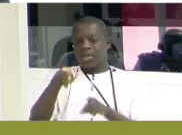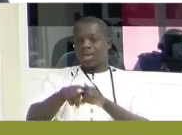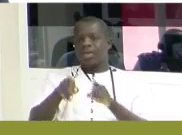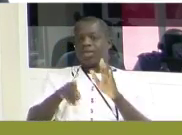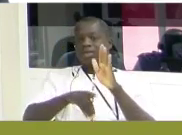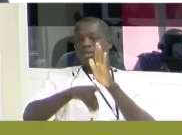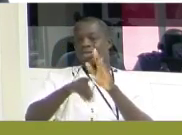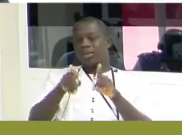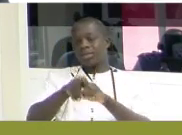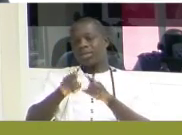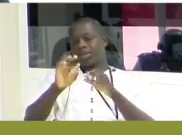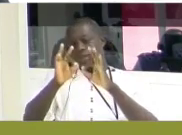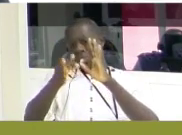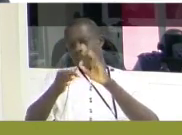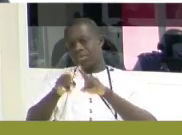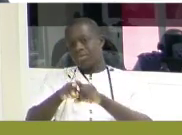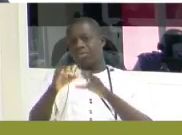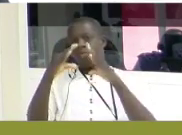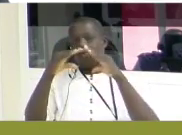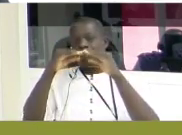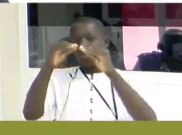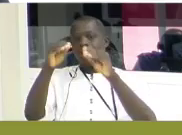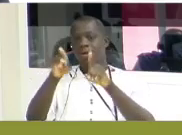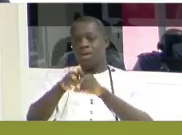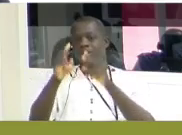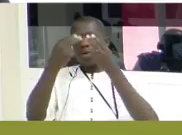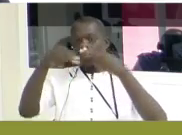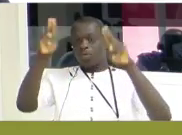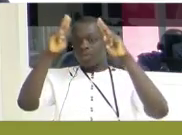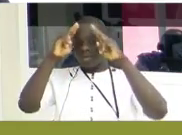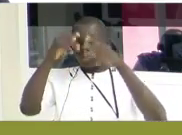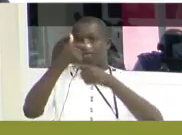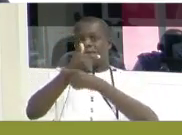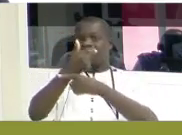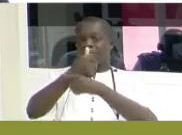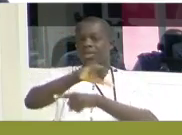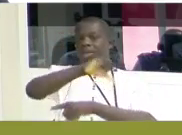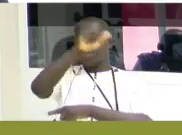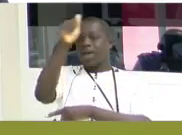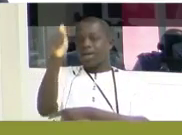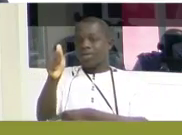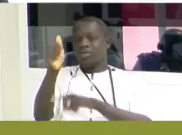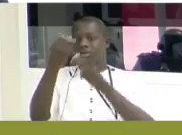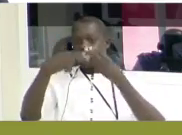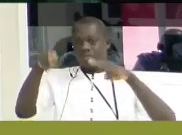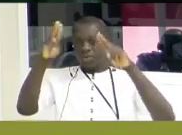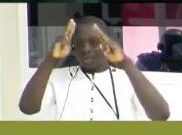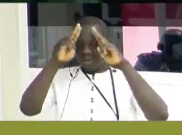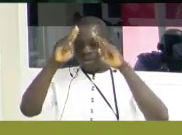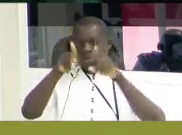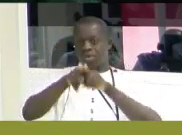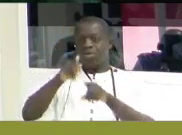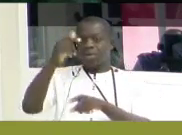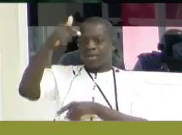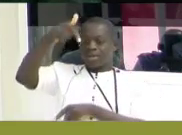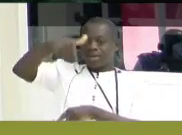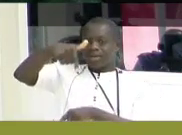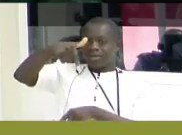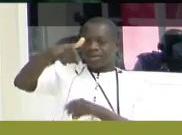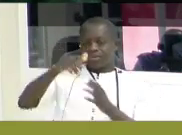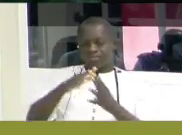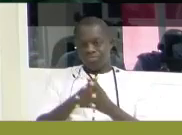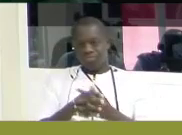from the University of the Gambia, University of Lagos, Nigeria. Kindly take us through your